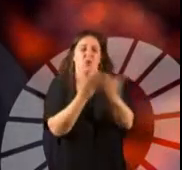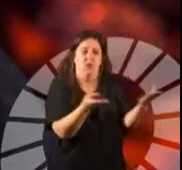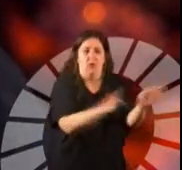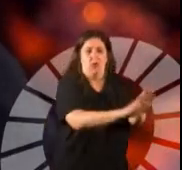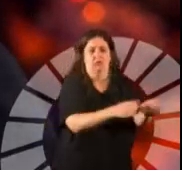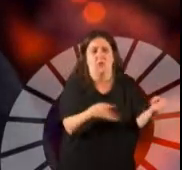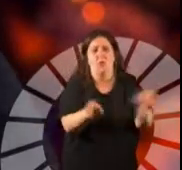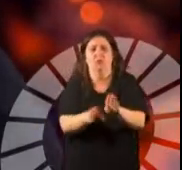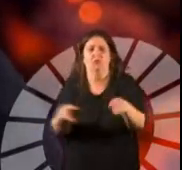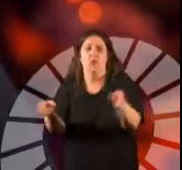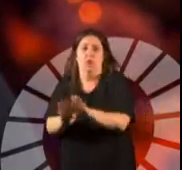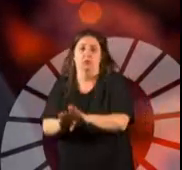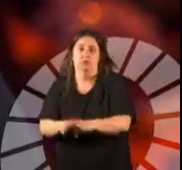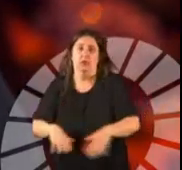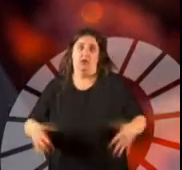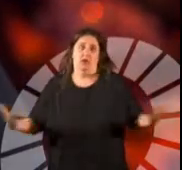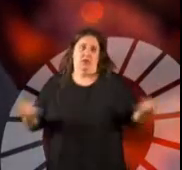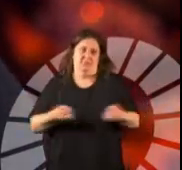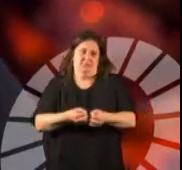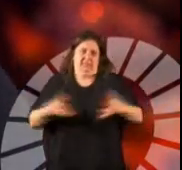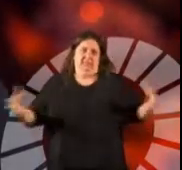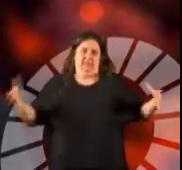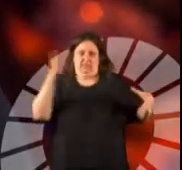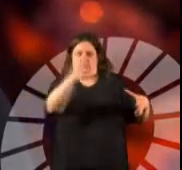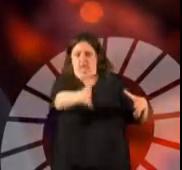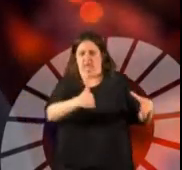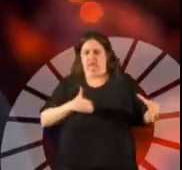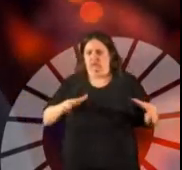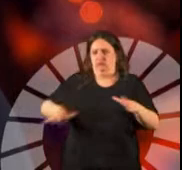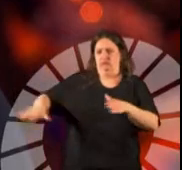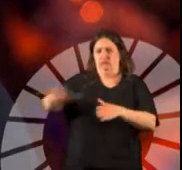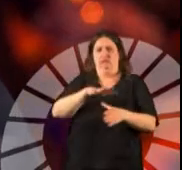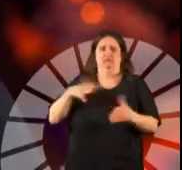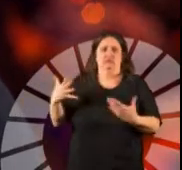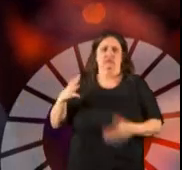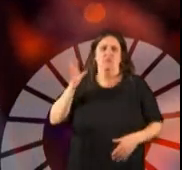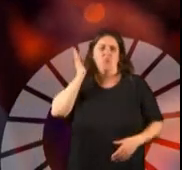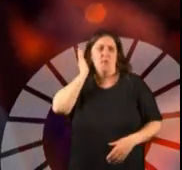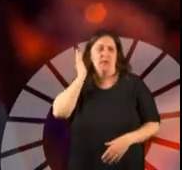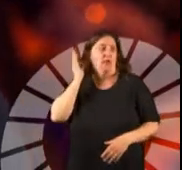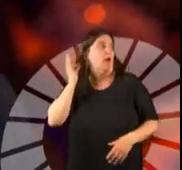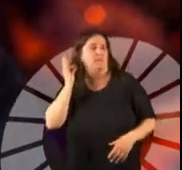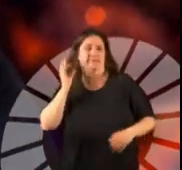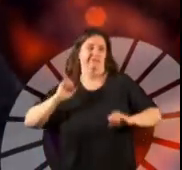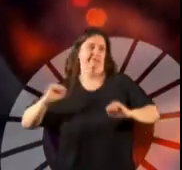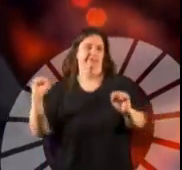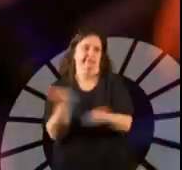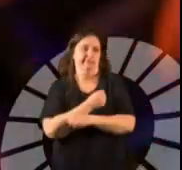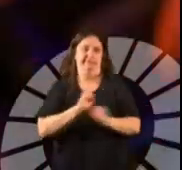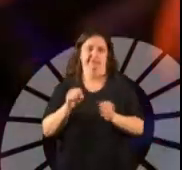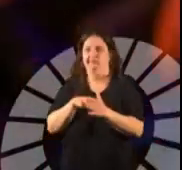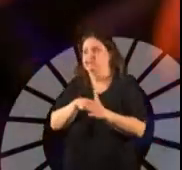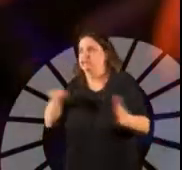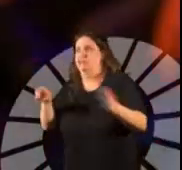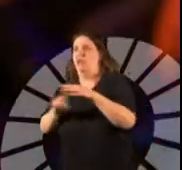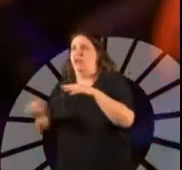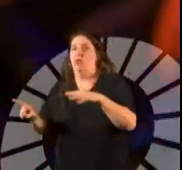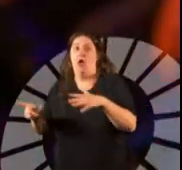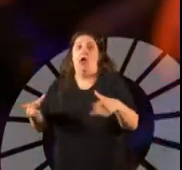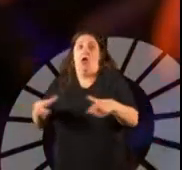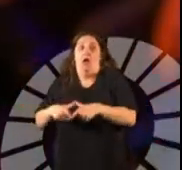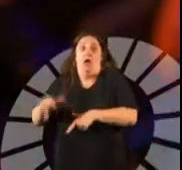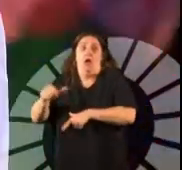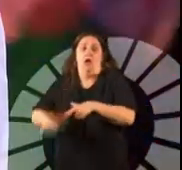girls have been de-scholarized. And this has led to a huge increase in the number of excisions that have been carried out and